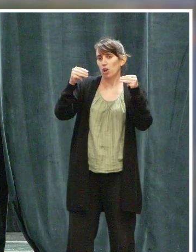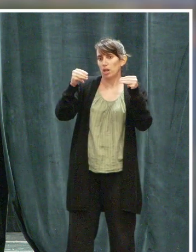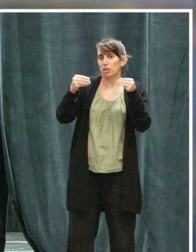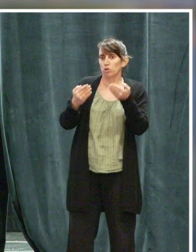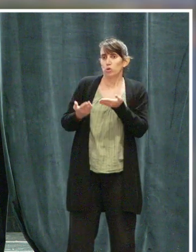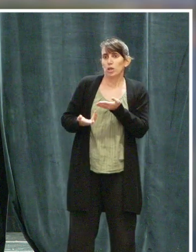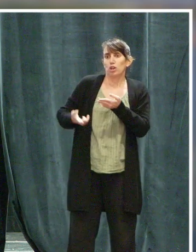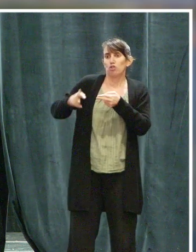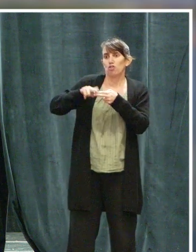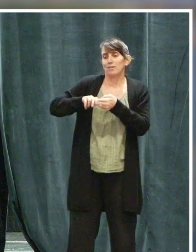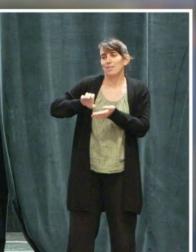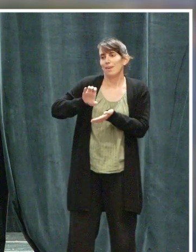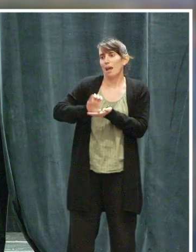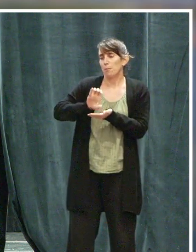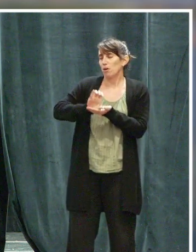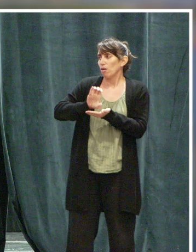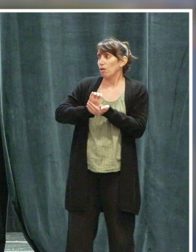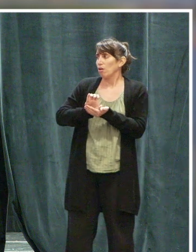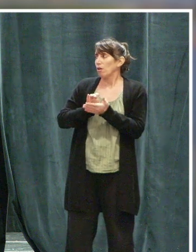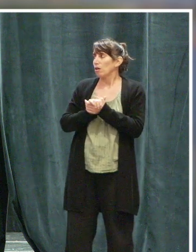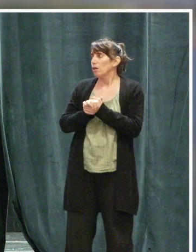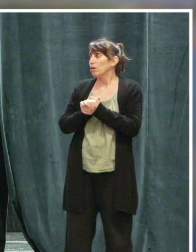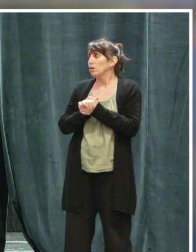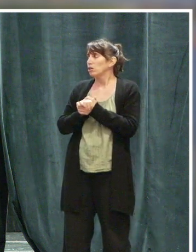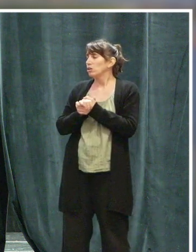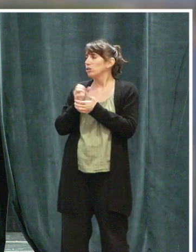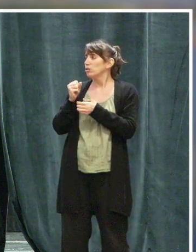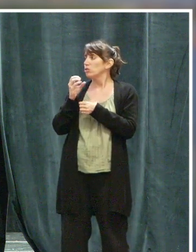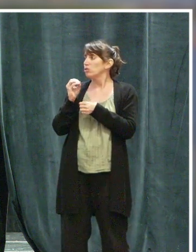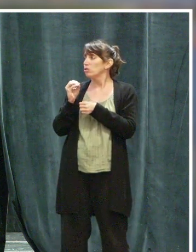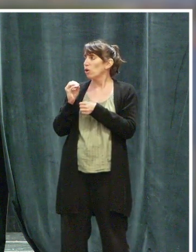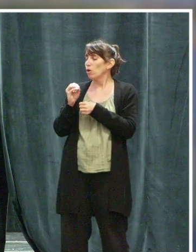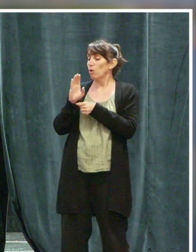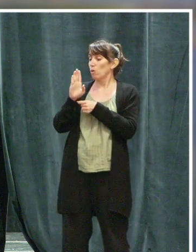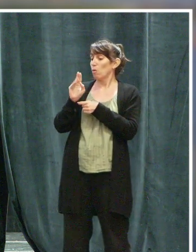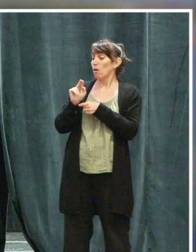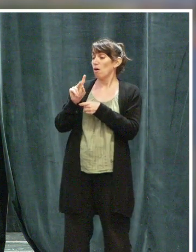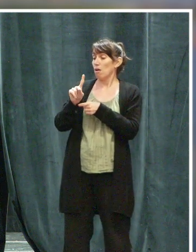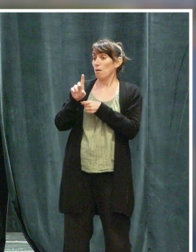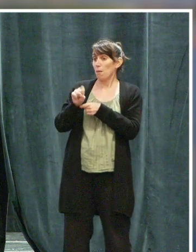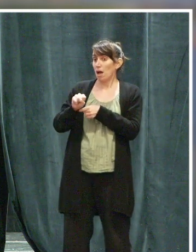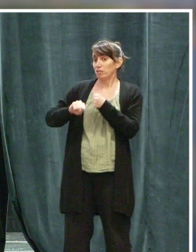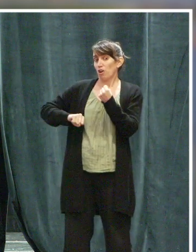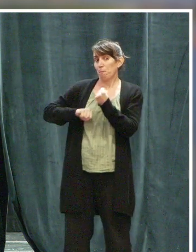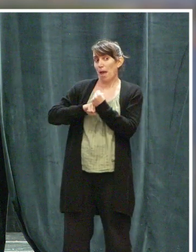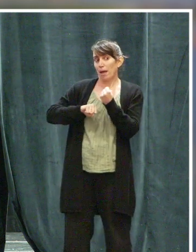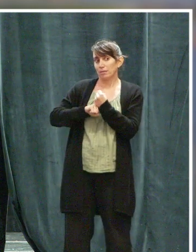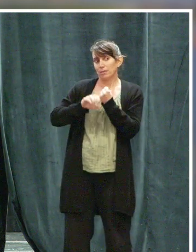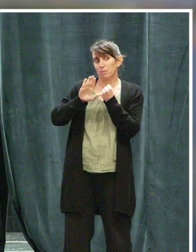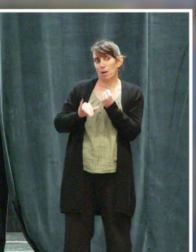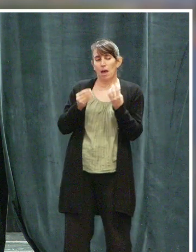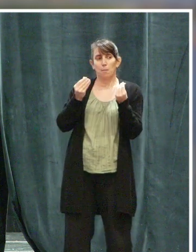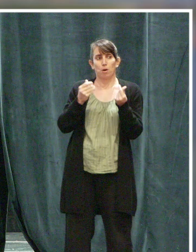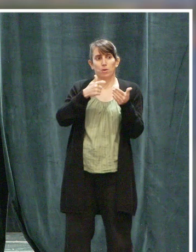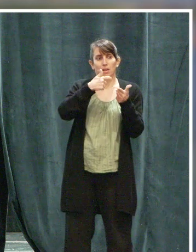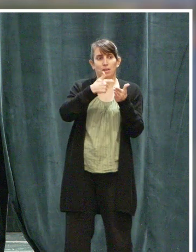legislature increased the bonding capacity from $1.5 to $2.5 billion. Those bonds are backed by property taxes and other